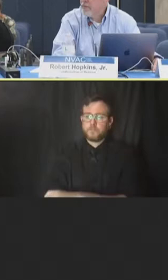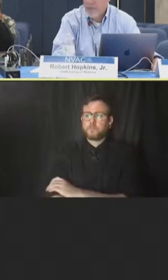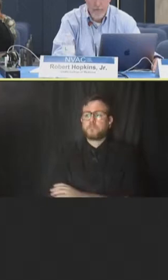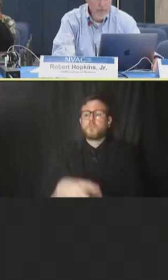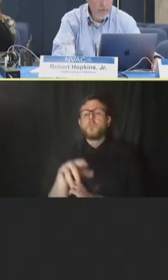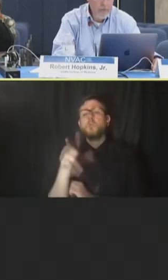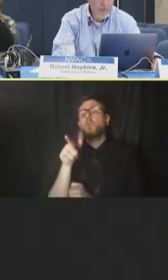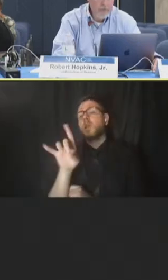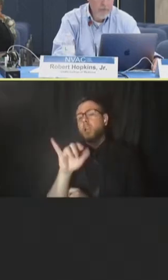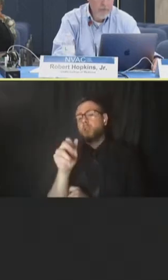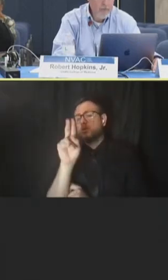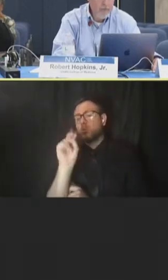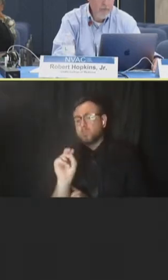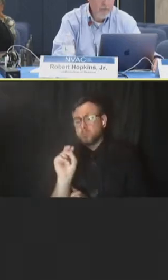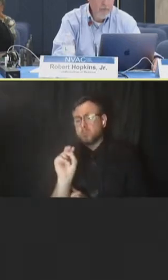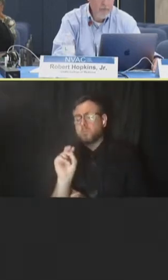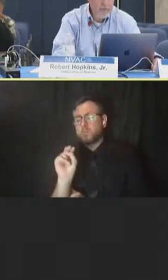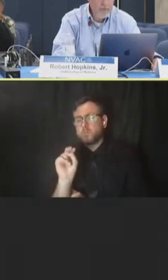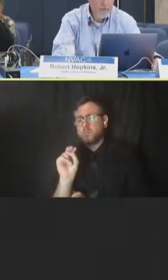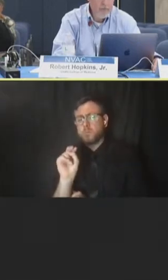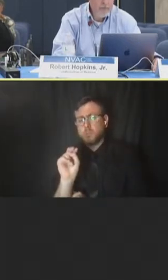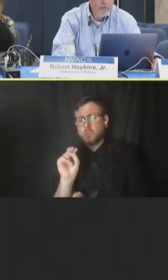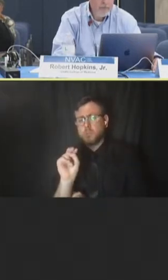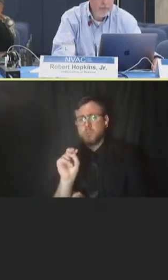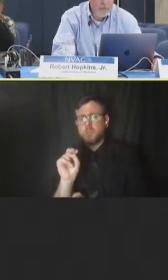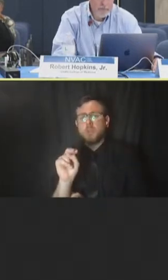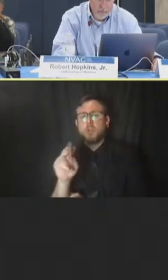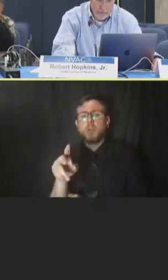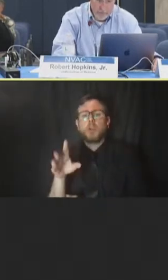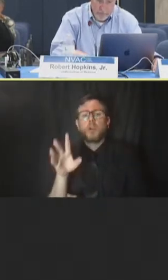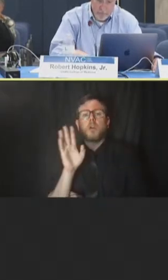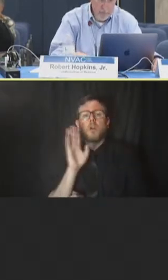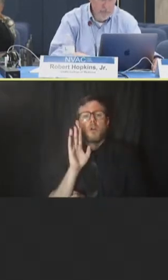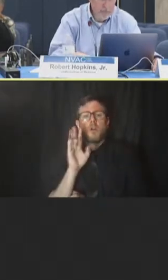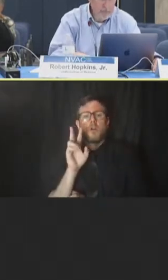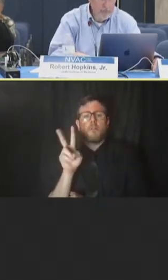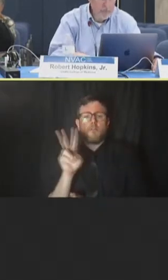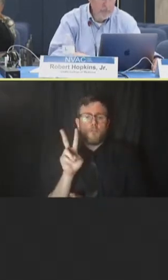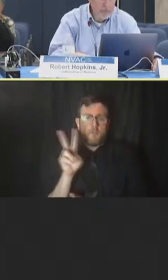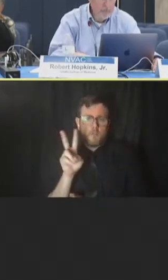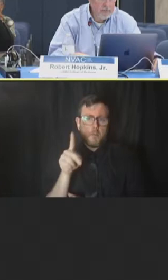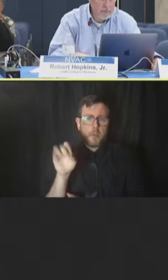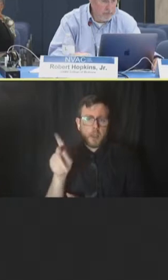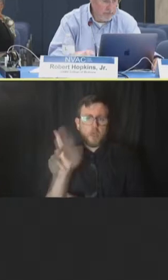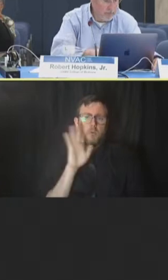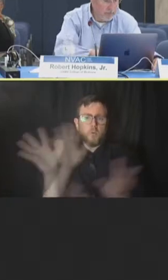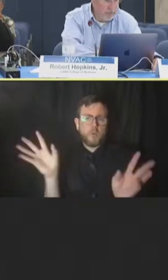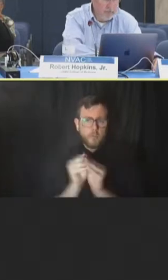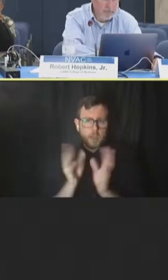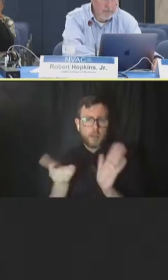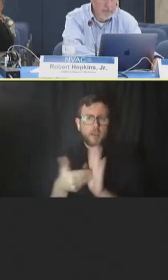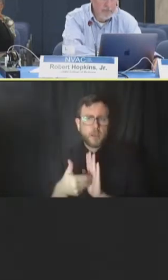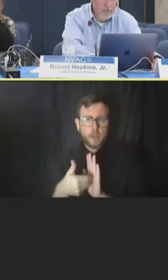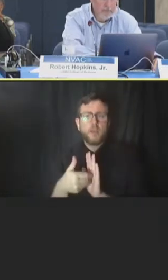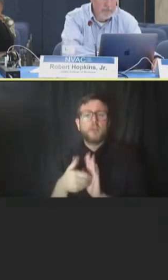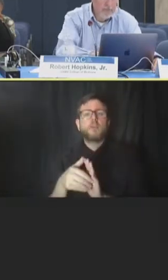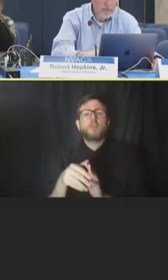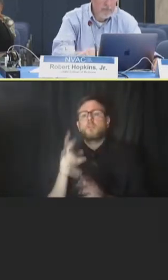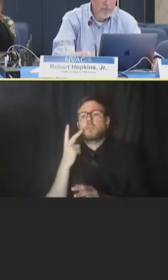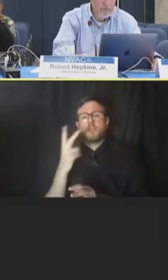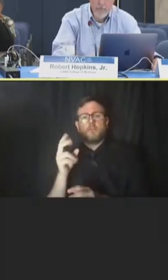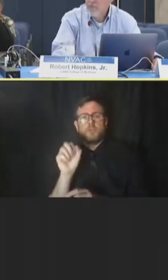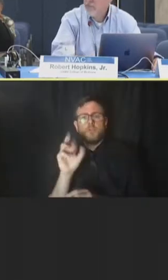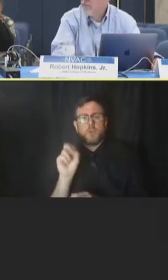of January, the VRBPAC will be meeting again to discuss whether the SARS-CoV-2